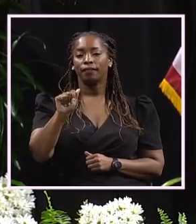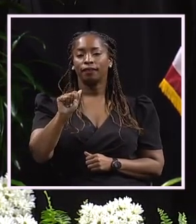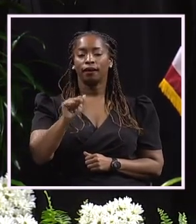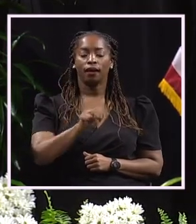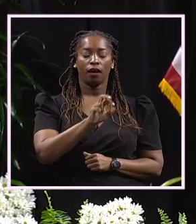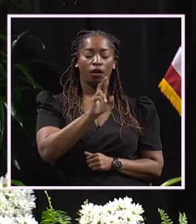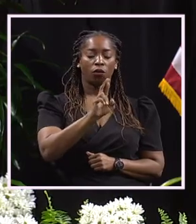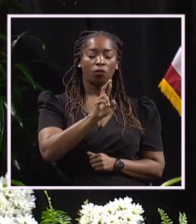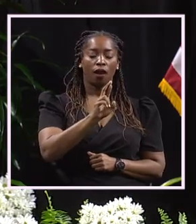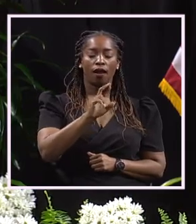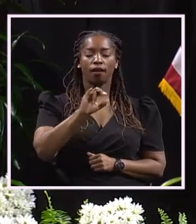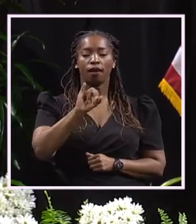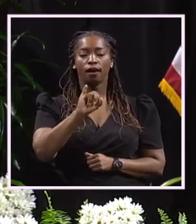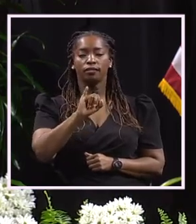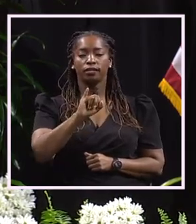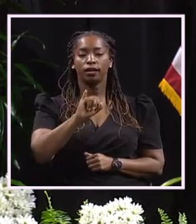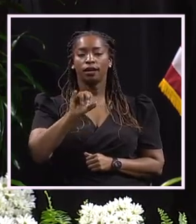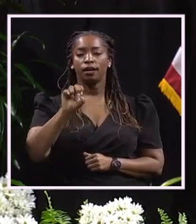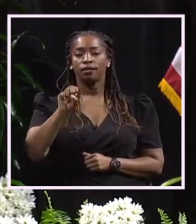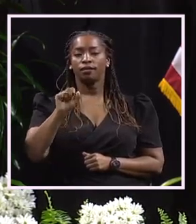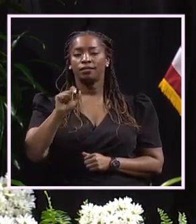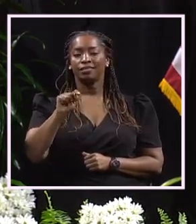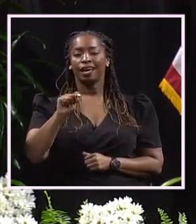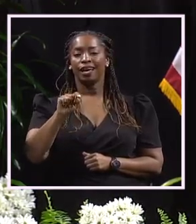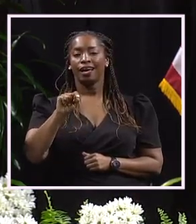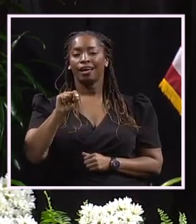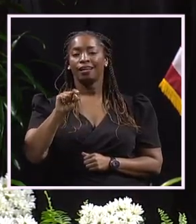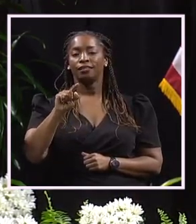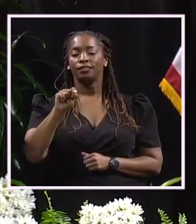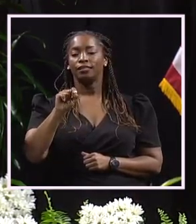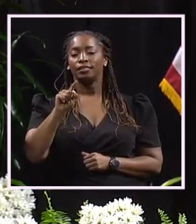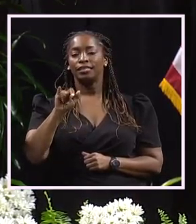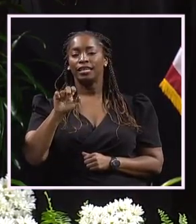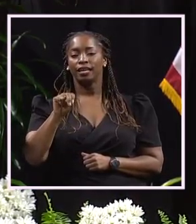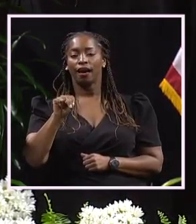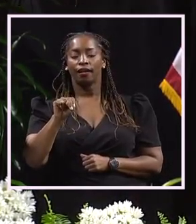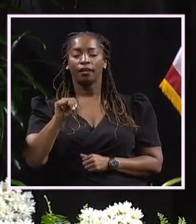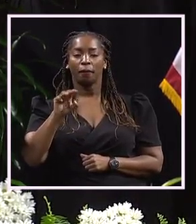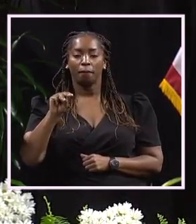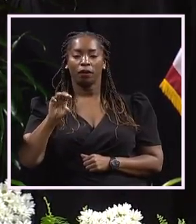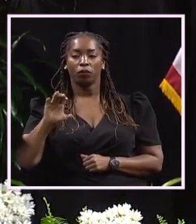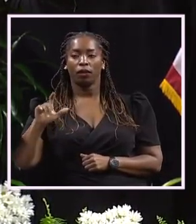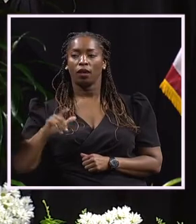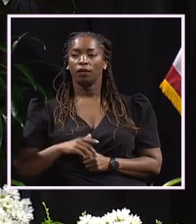Ryan Isaiah Santillan, magna cum laude,